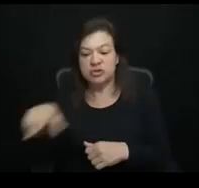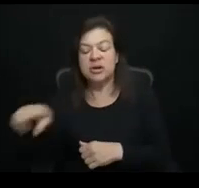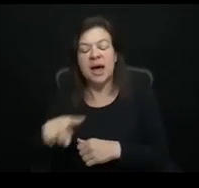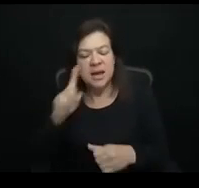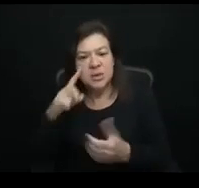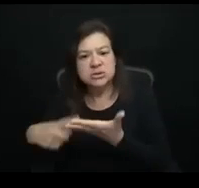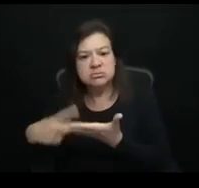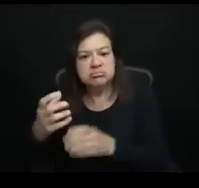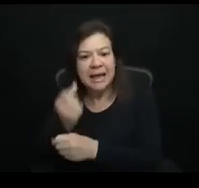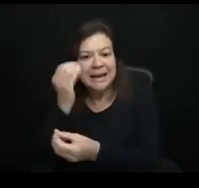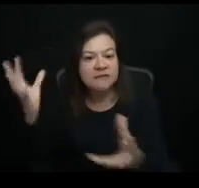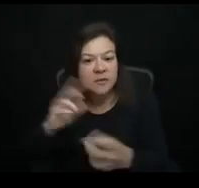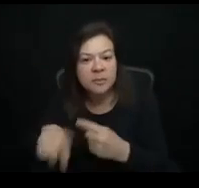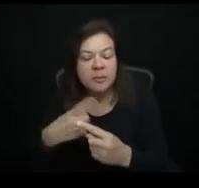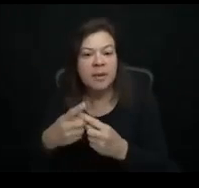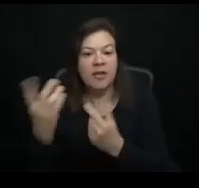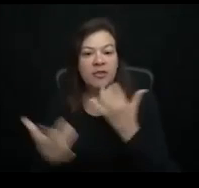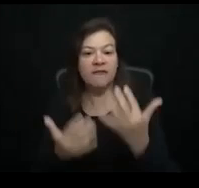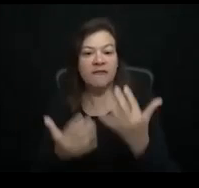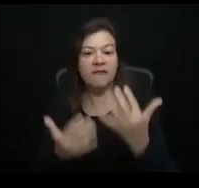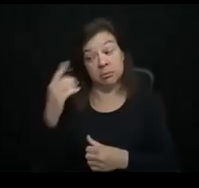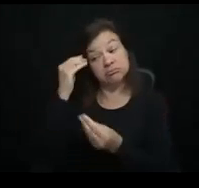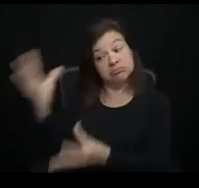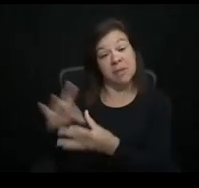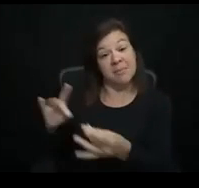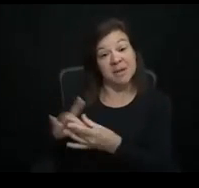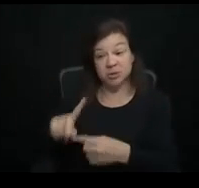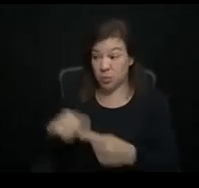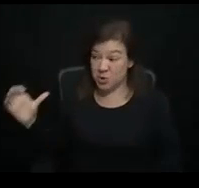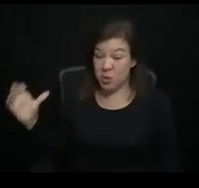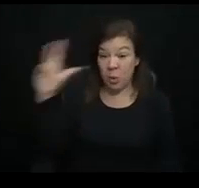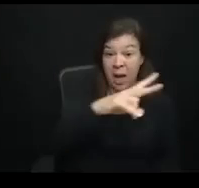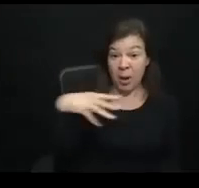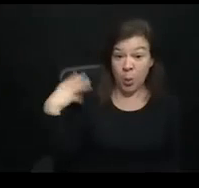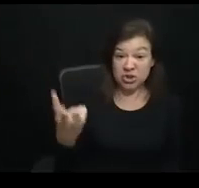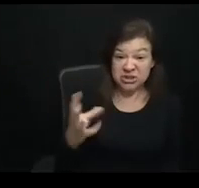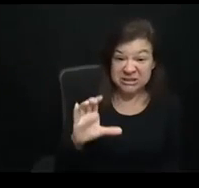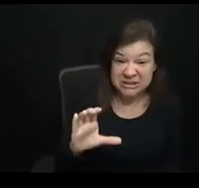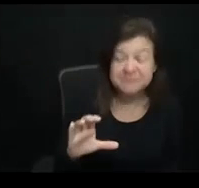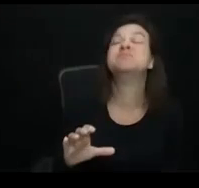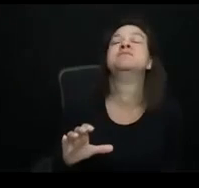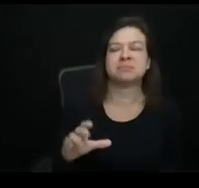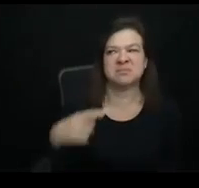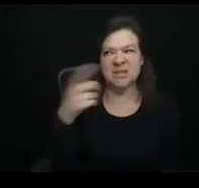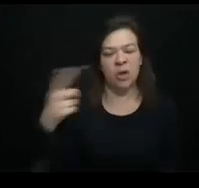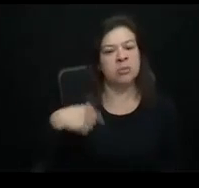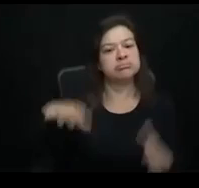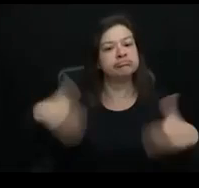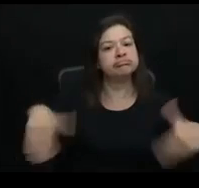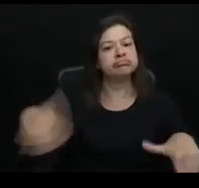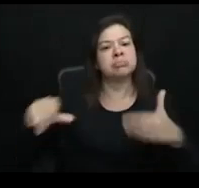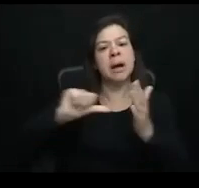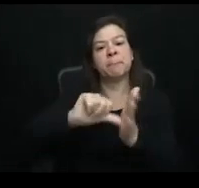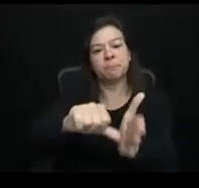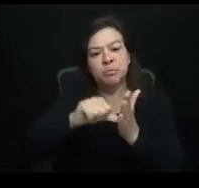fire. And one thing I said to him, I said, when you go back to Washington, tell him how impressed and how important it is